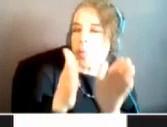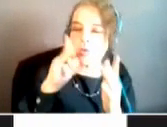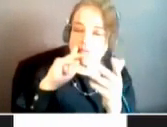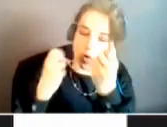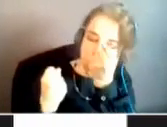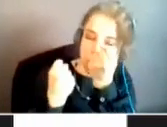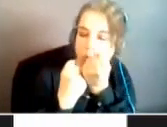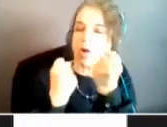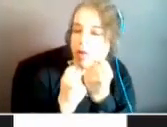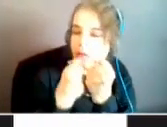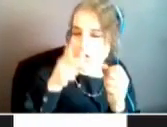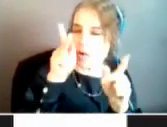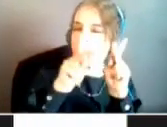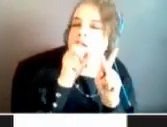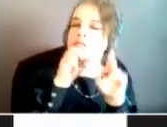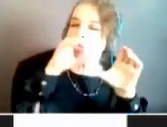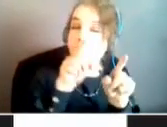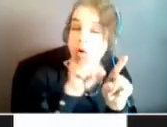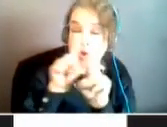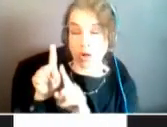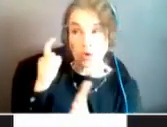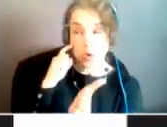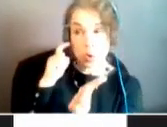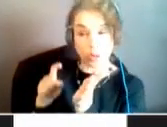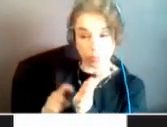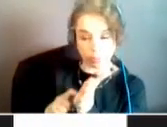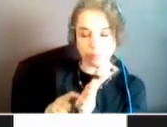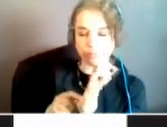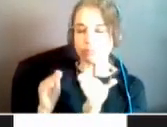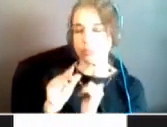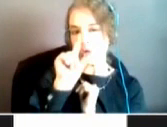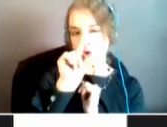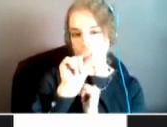this population. Also note that even though